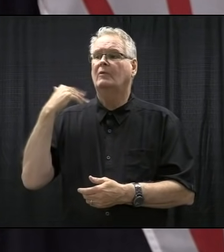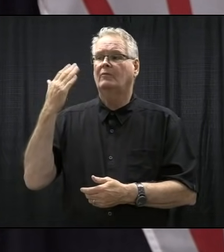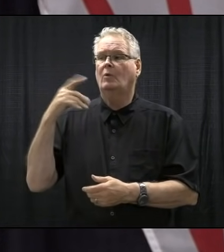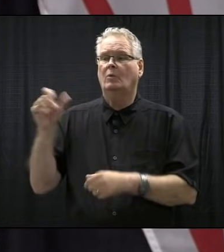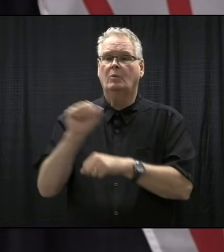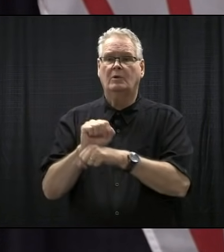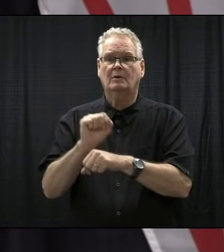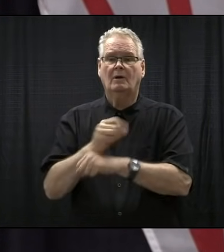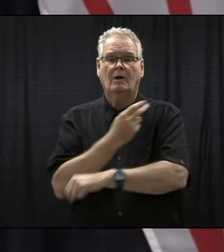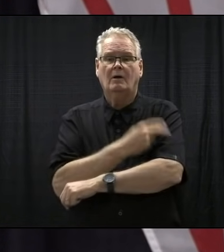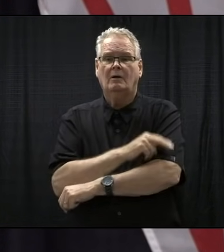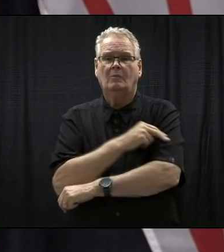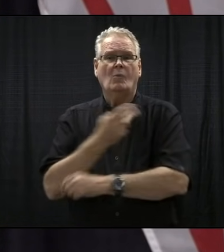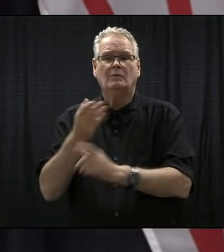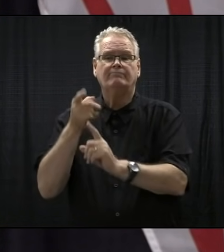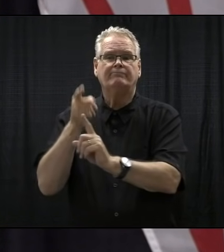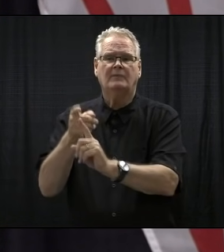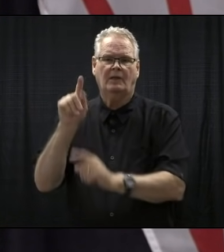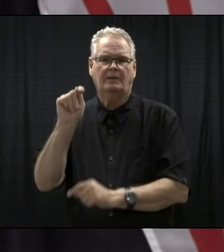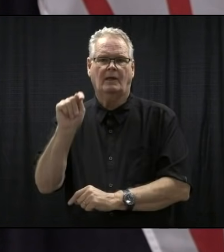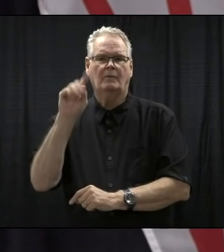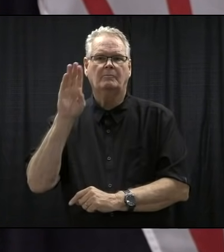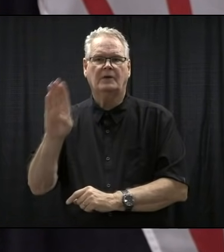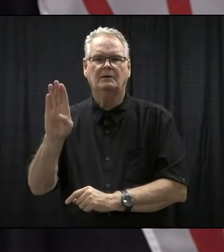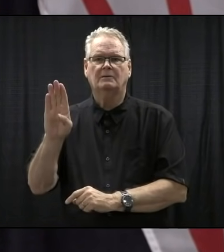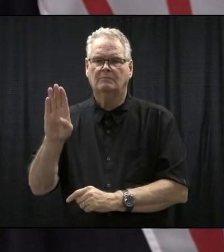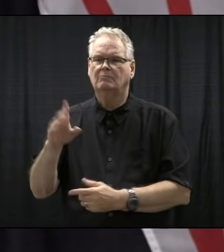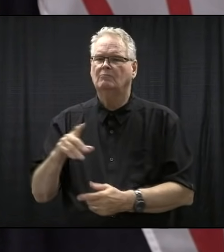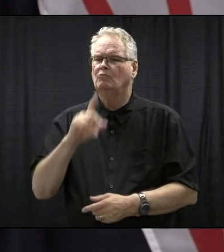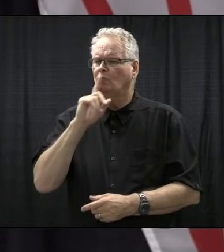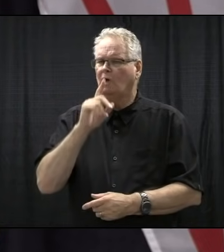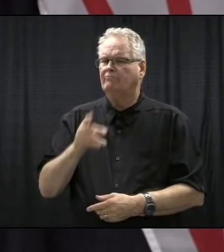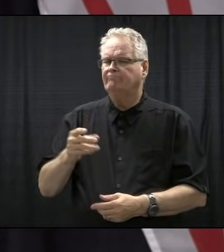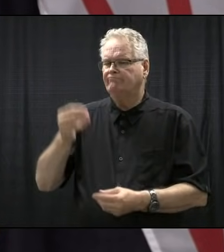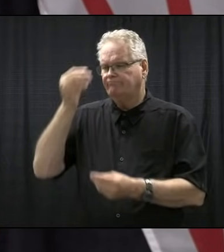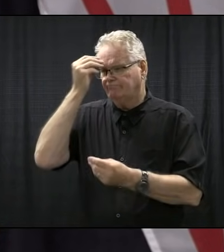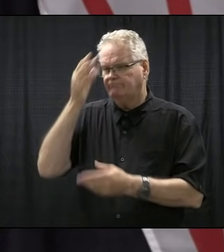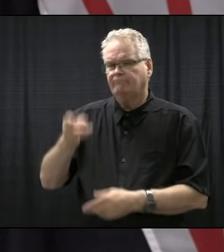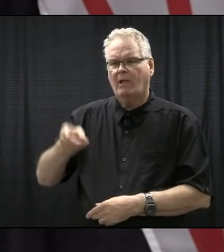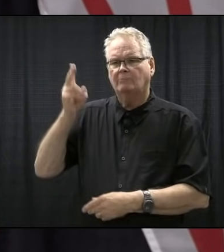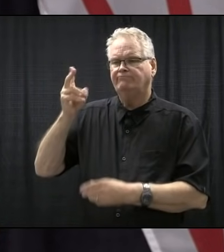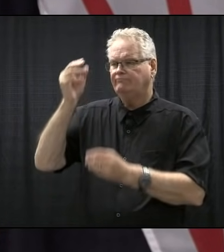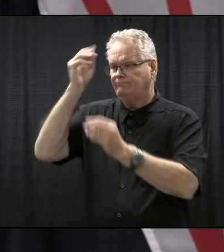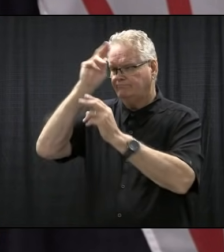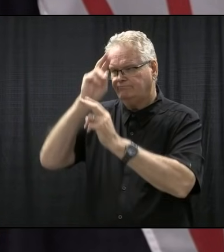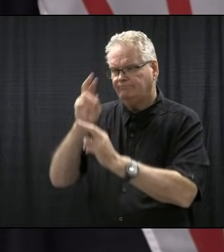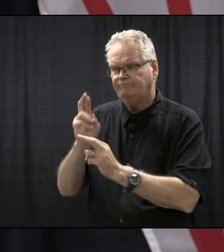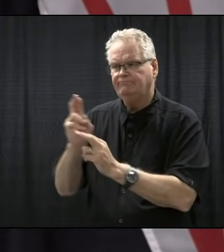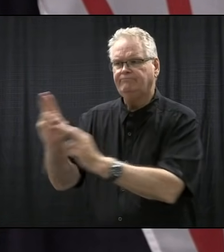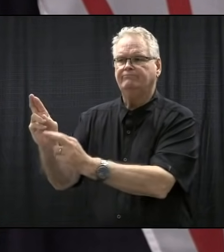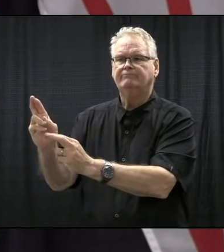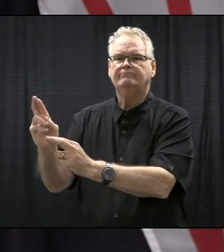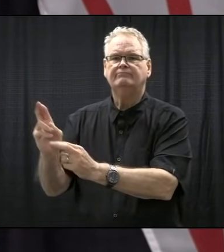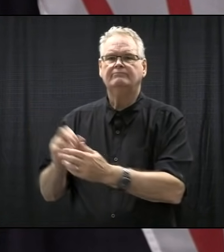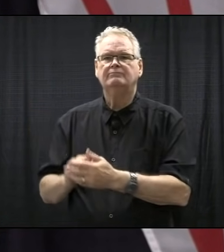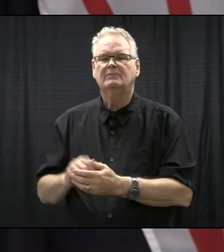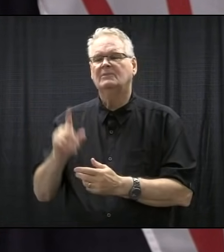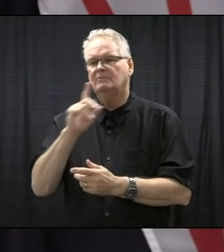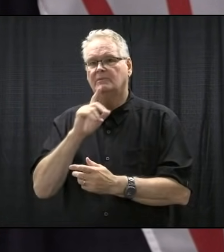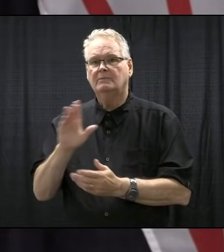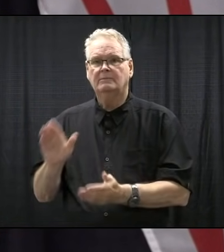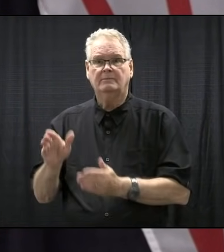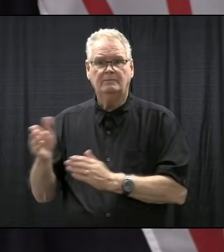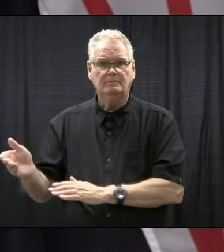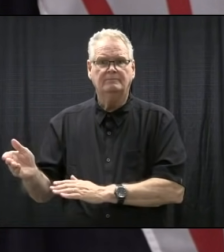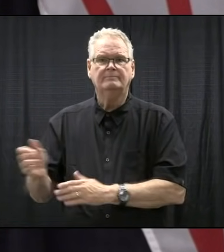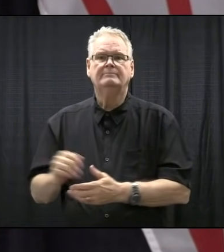at this difficult time. We are seeing cases again of COVID-19, and we kind of expected